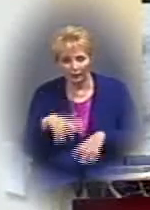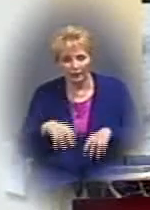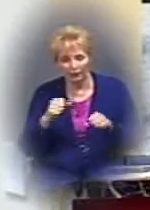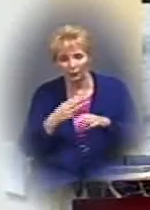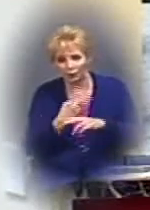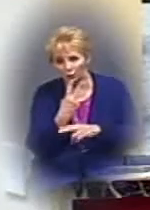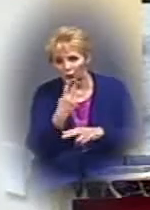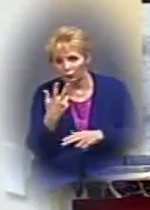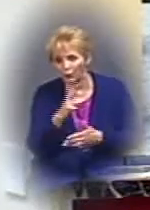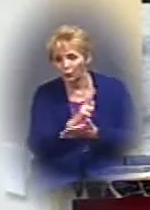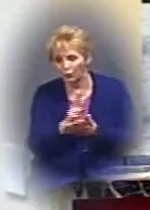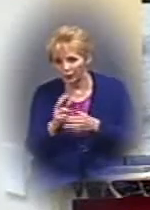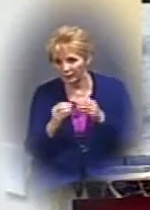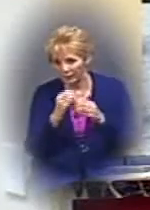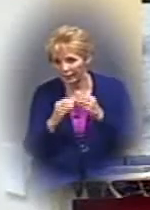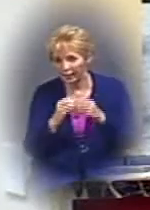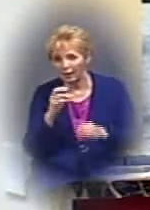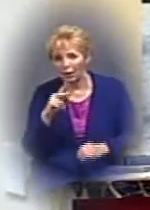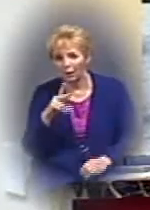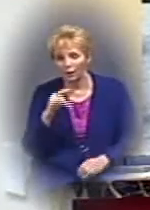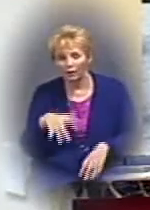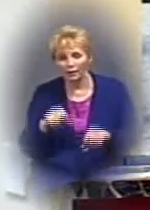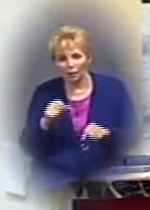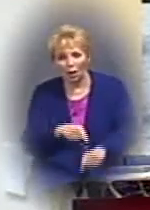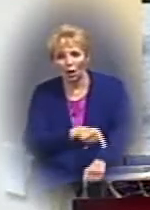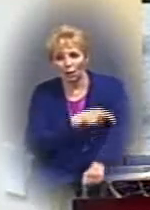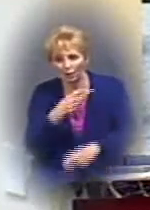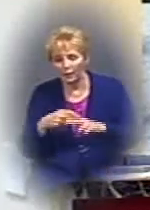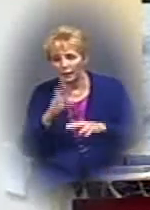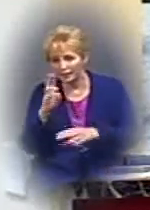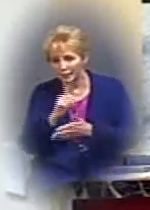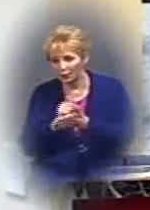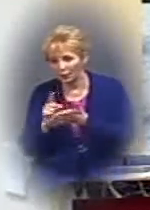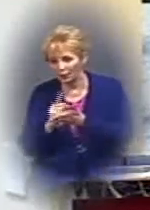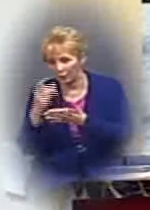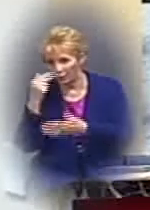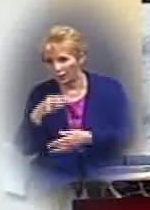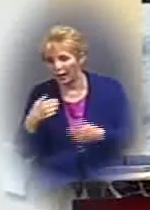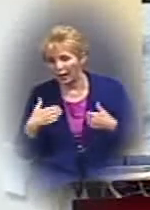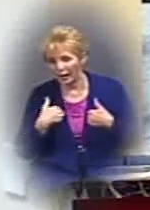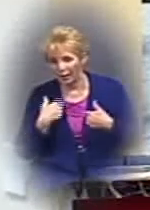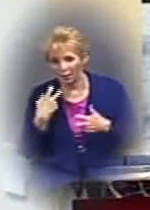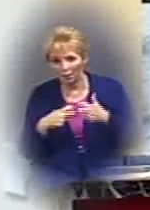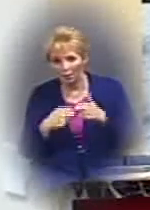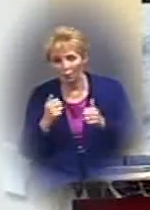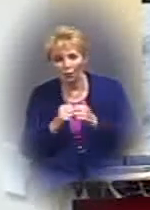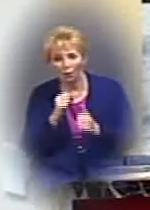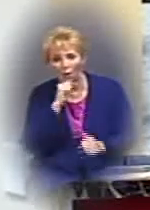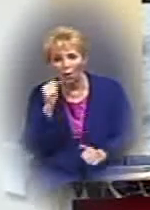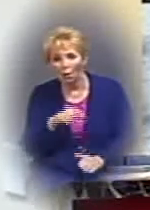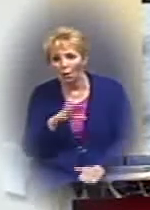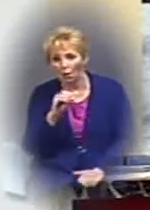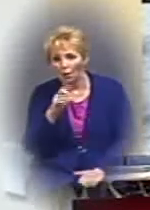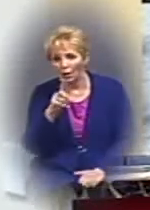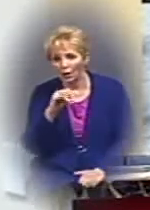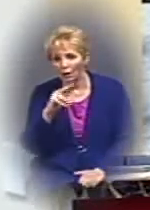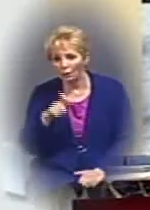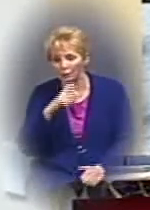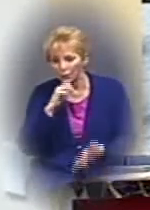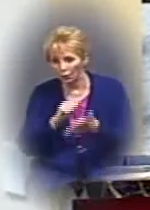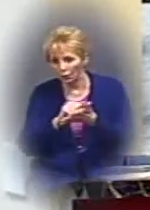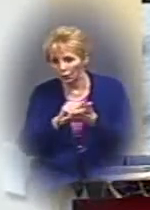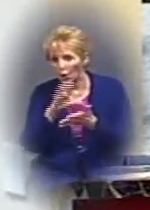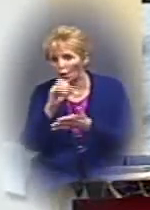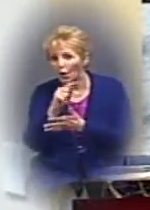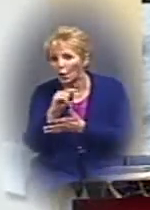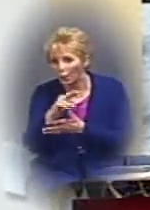between 2 and 3 weeks. The Oak Hill tank took a little longer, about 6 weeks, because it had some issues with some of the old coating that needed to be removed and